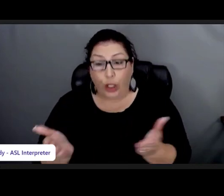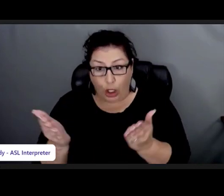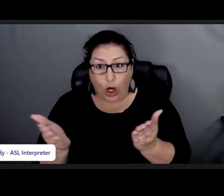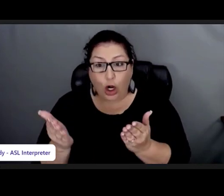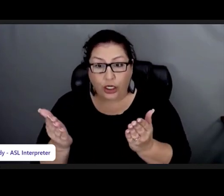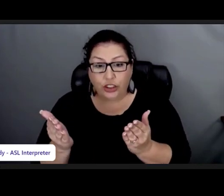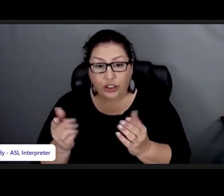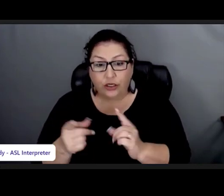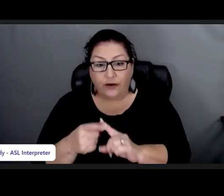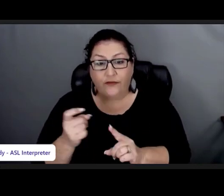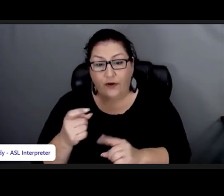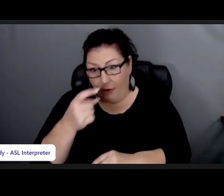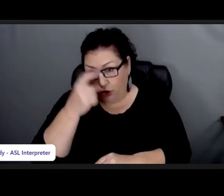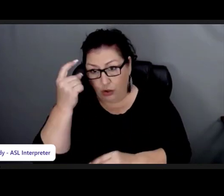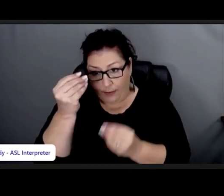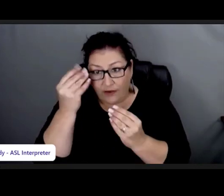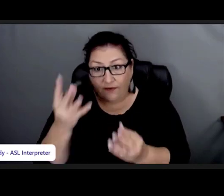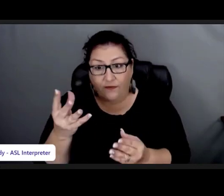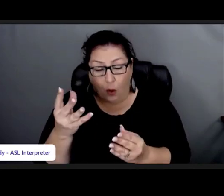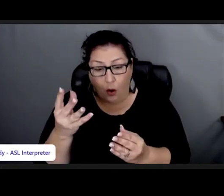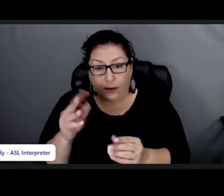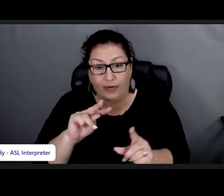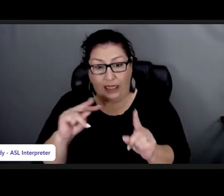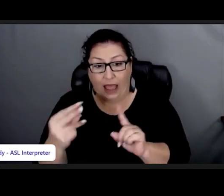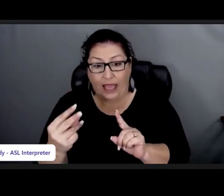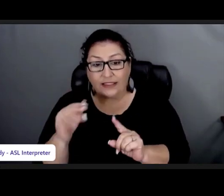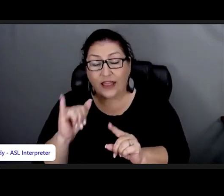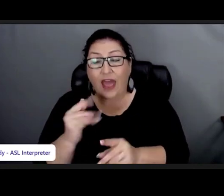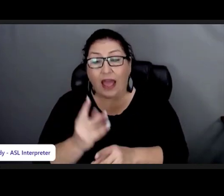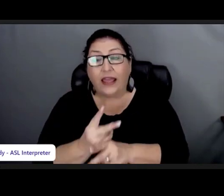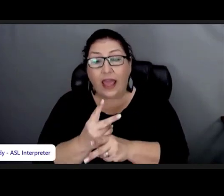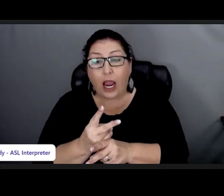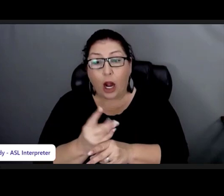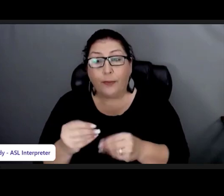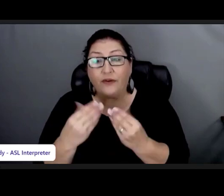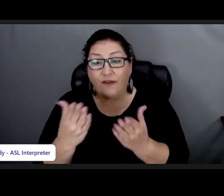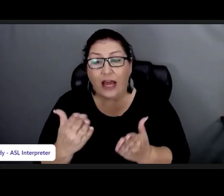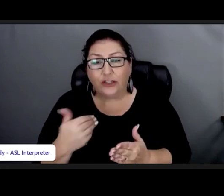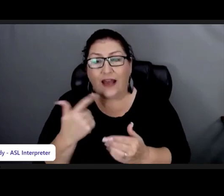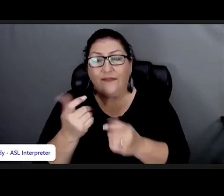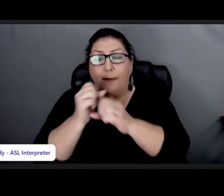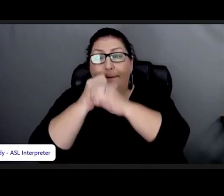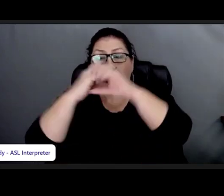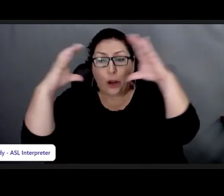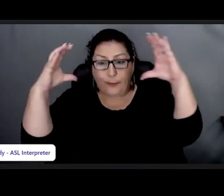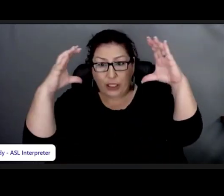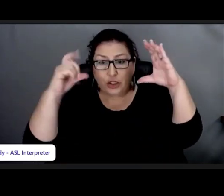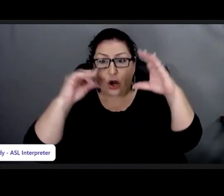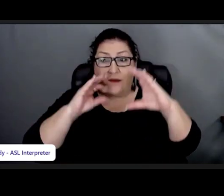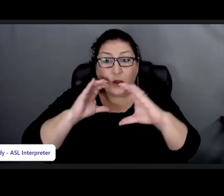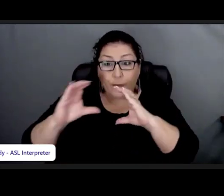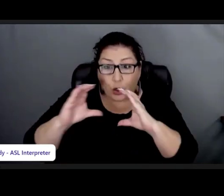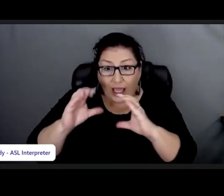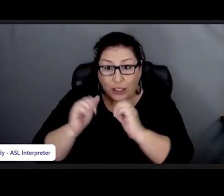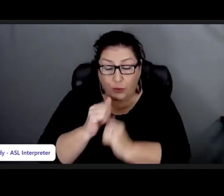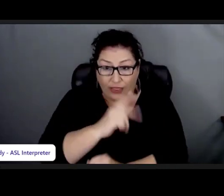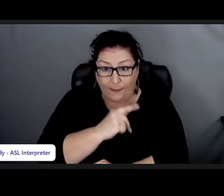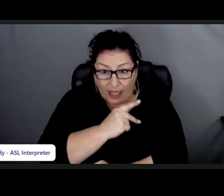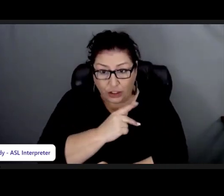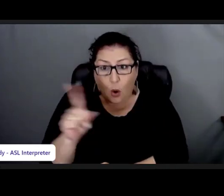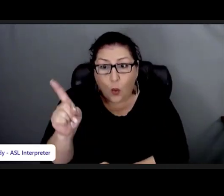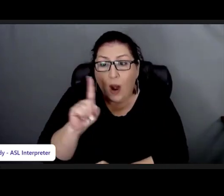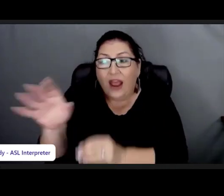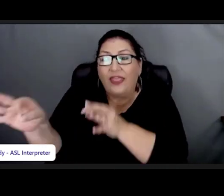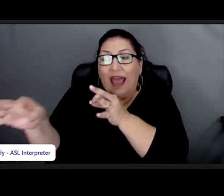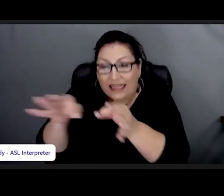from a trauma-informed lens that care providers have a big picture communication with the patient where they